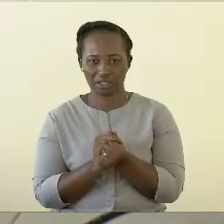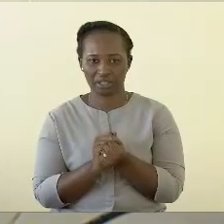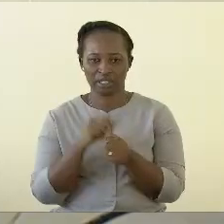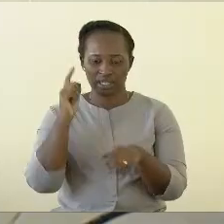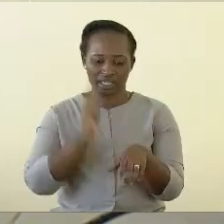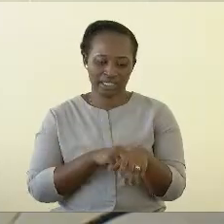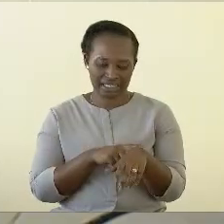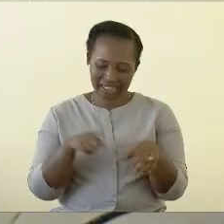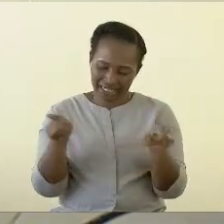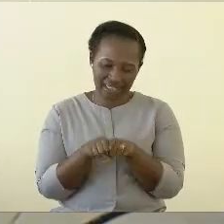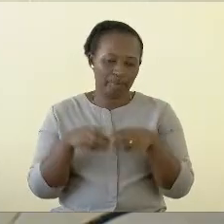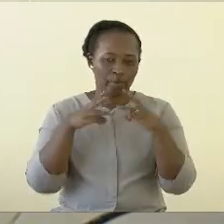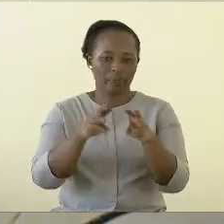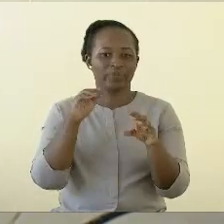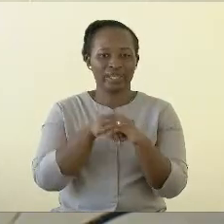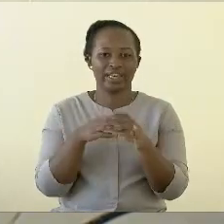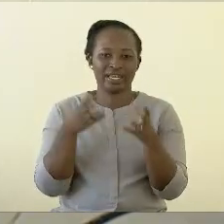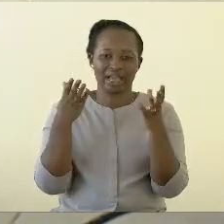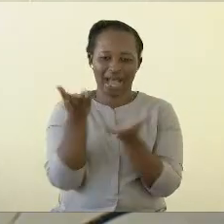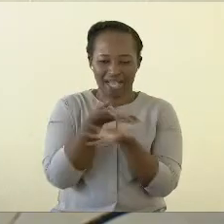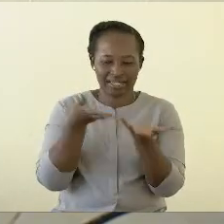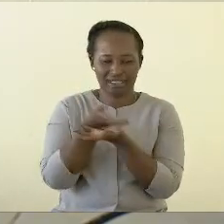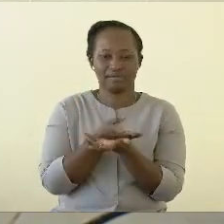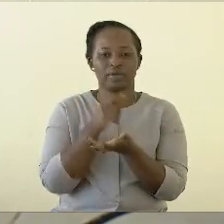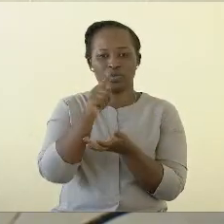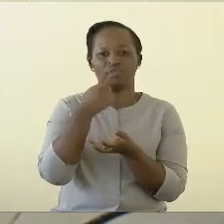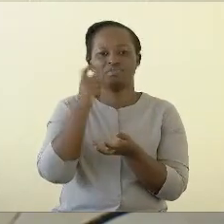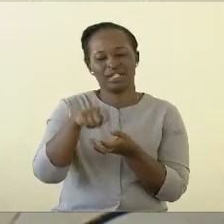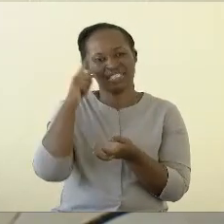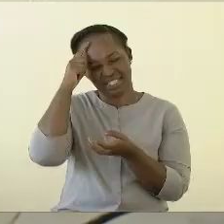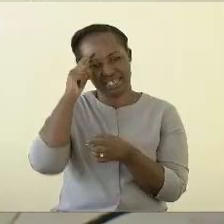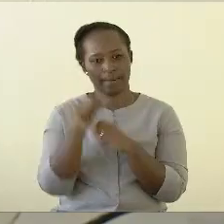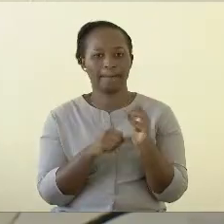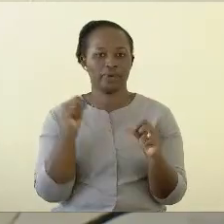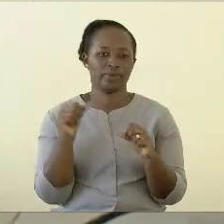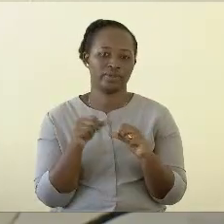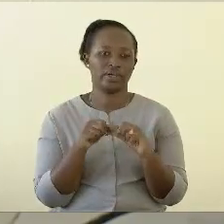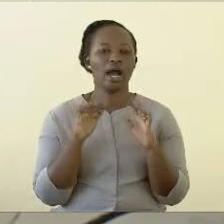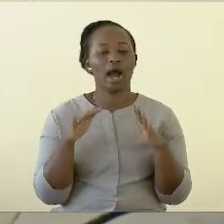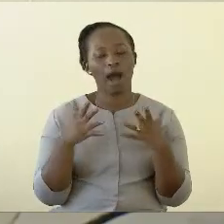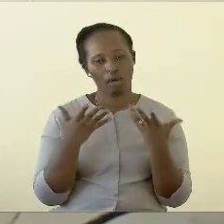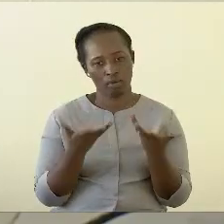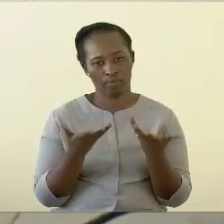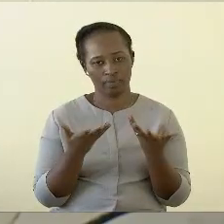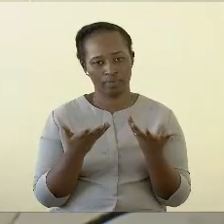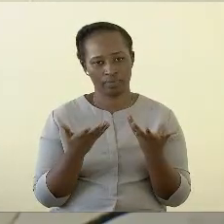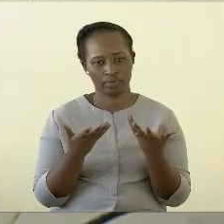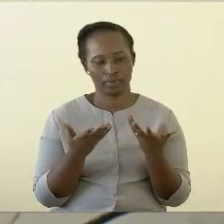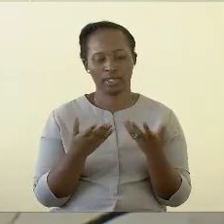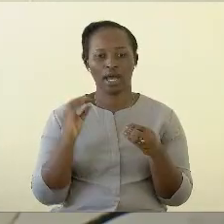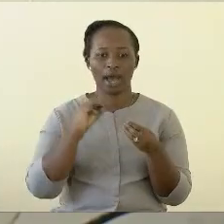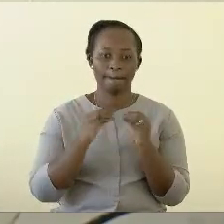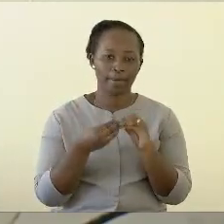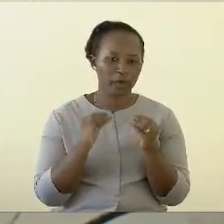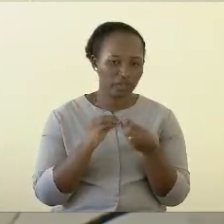in assessment, you always, as a candidate, have to think about how a mark,